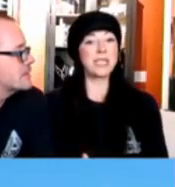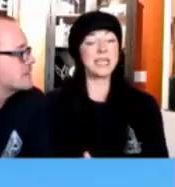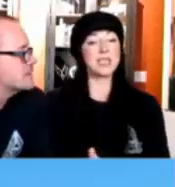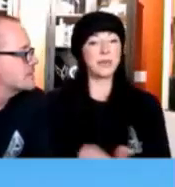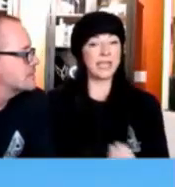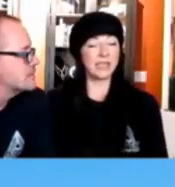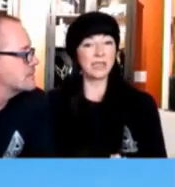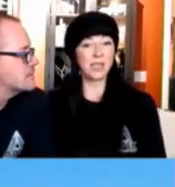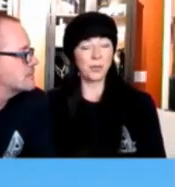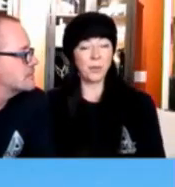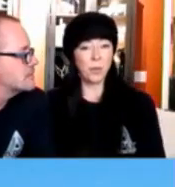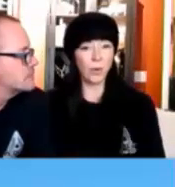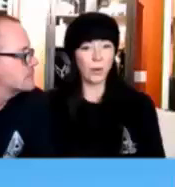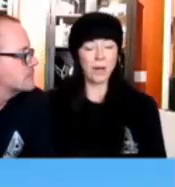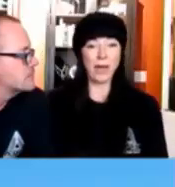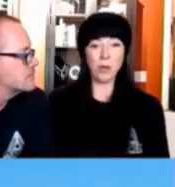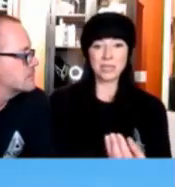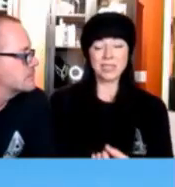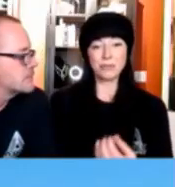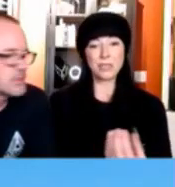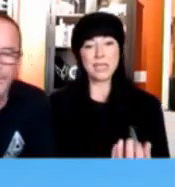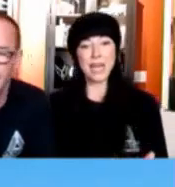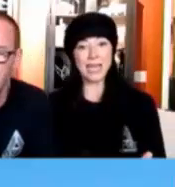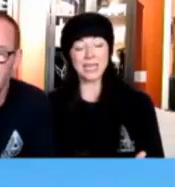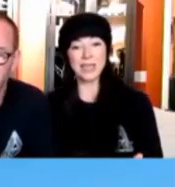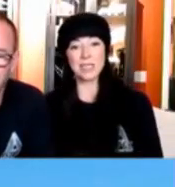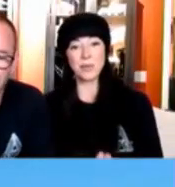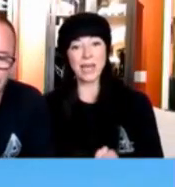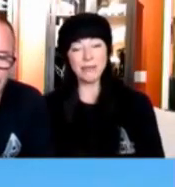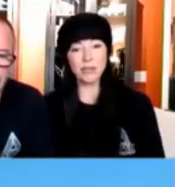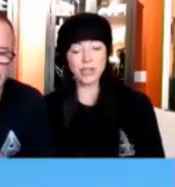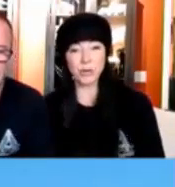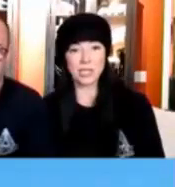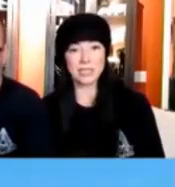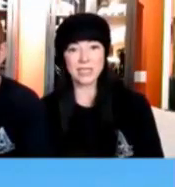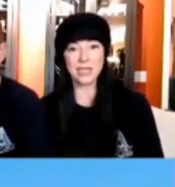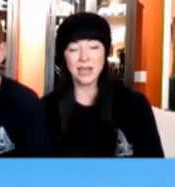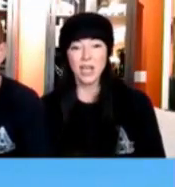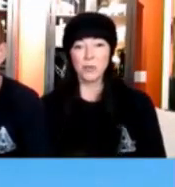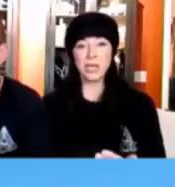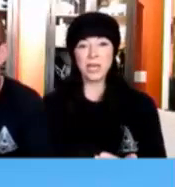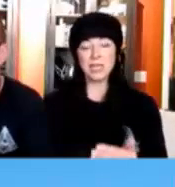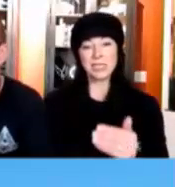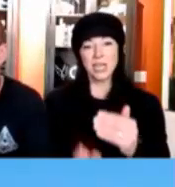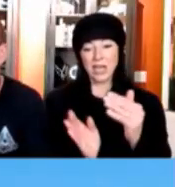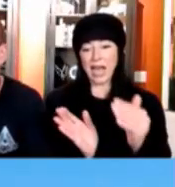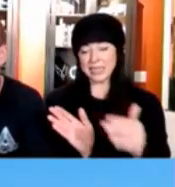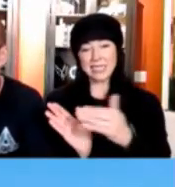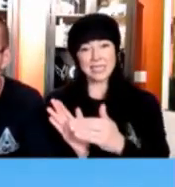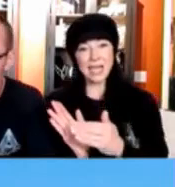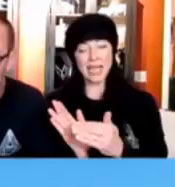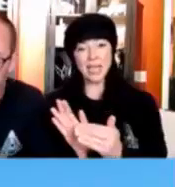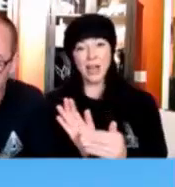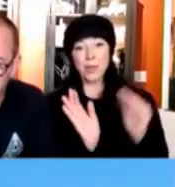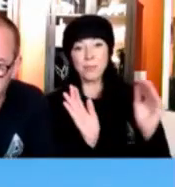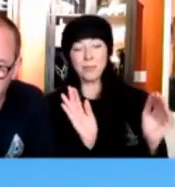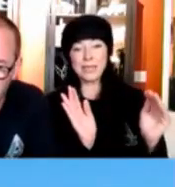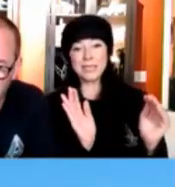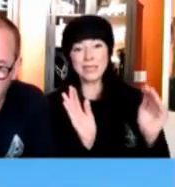to explain a little bit more about what Steve was saying in this behavior that you're going to see, because as he said,